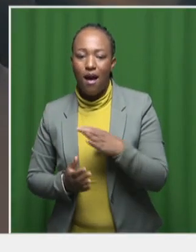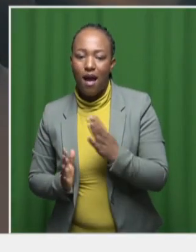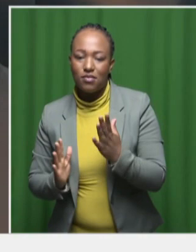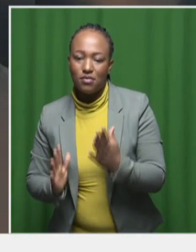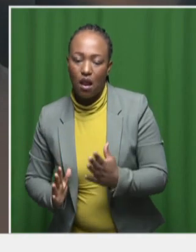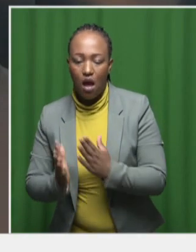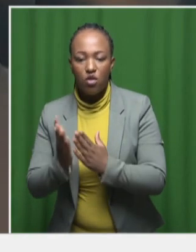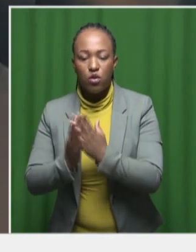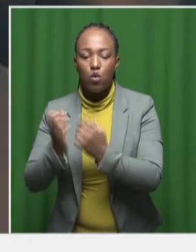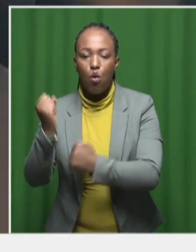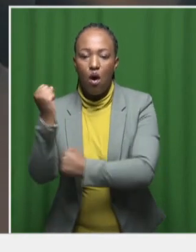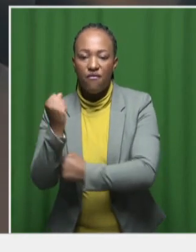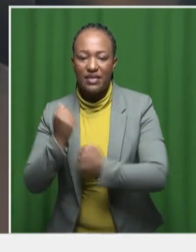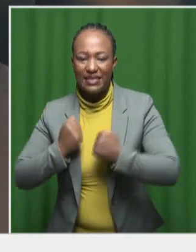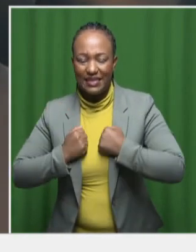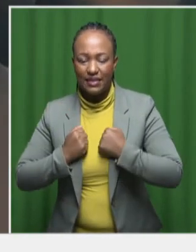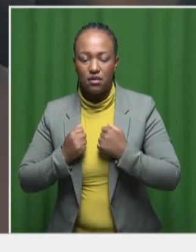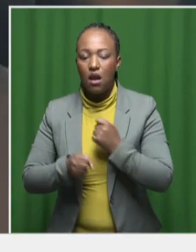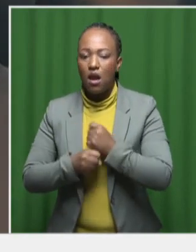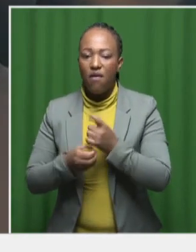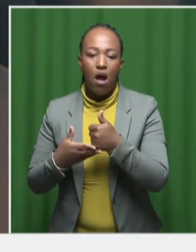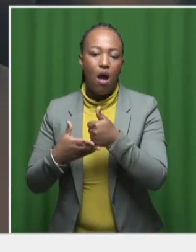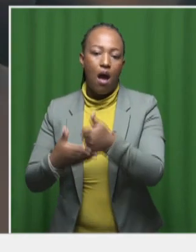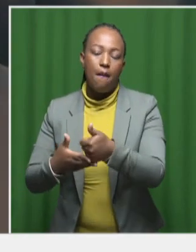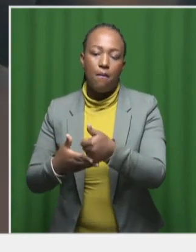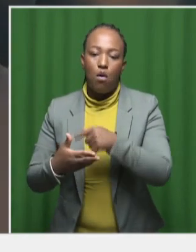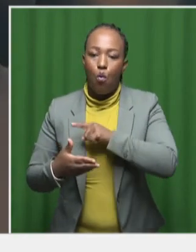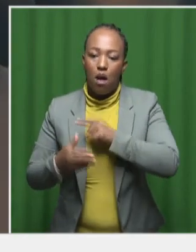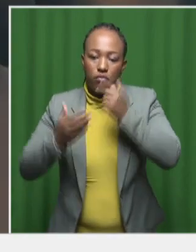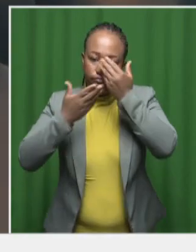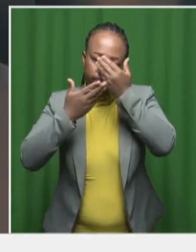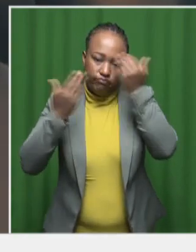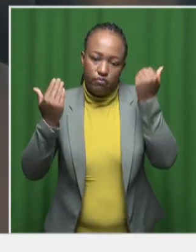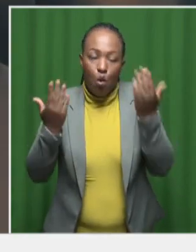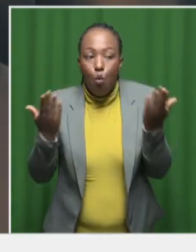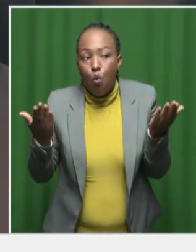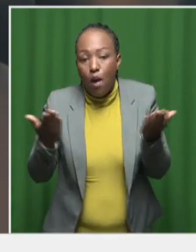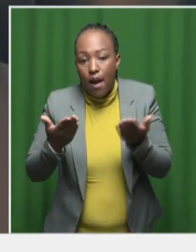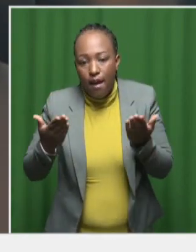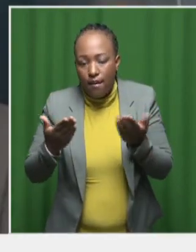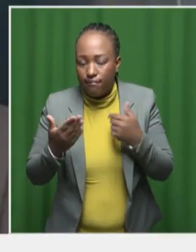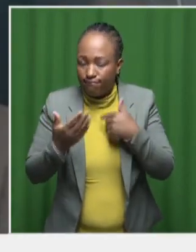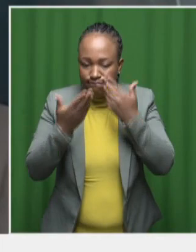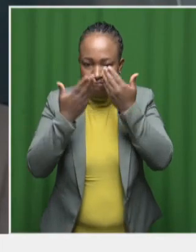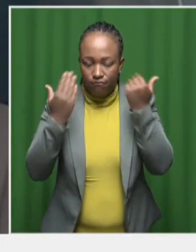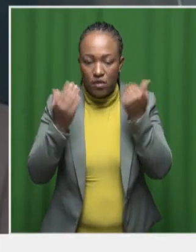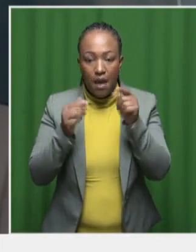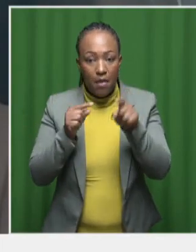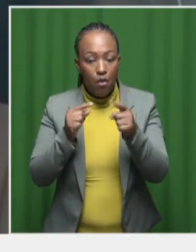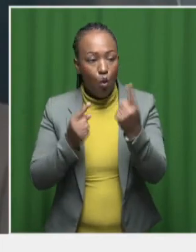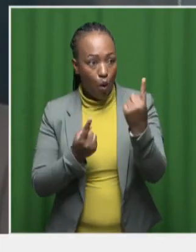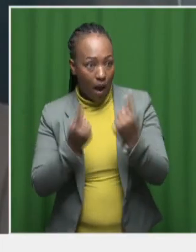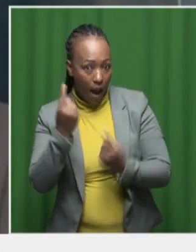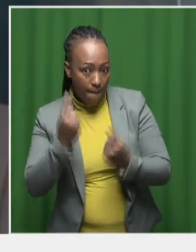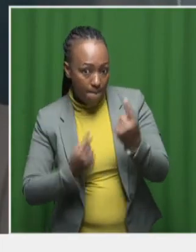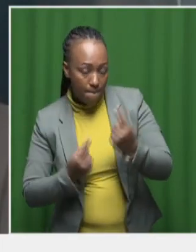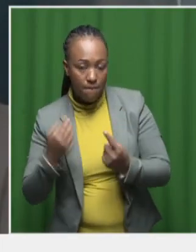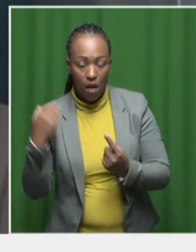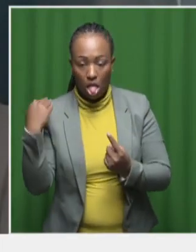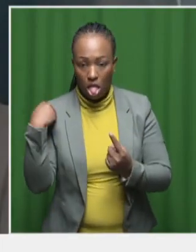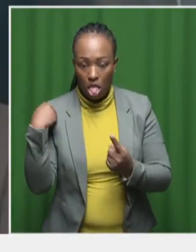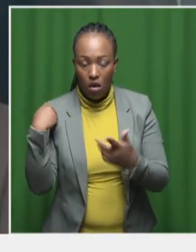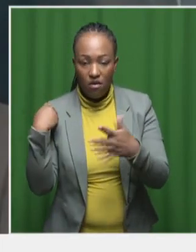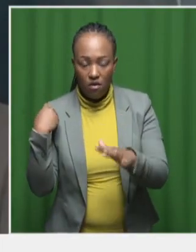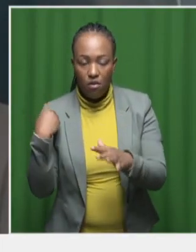of municipality, and they were not assisted because we did not know where they were located. But those who came forward, because more than